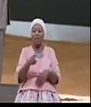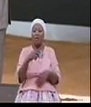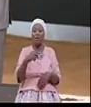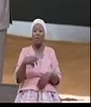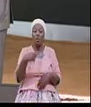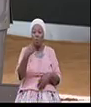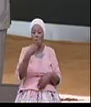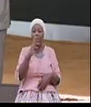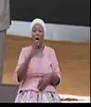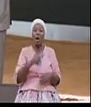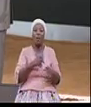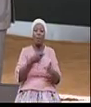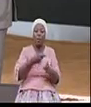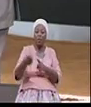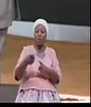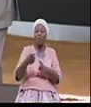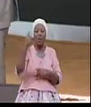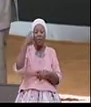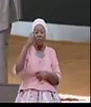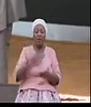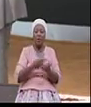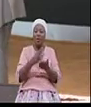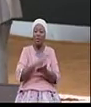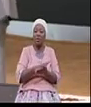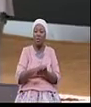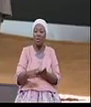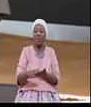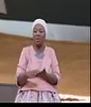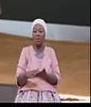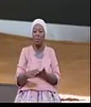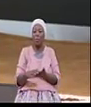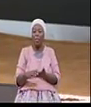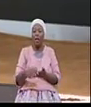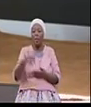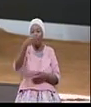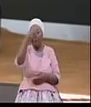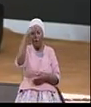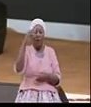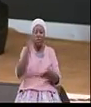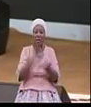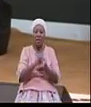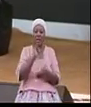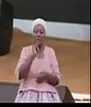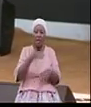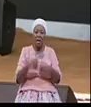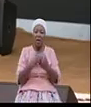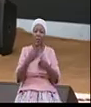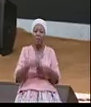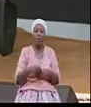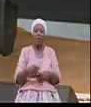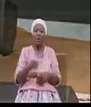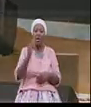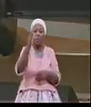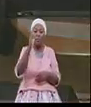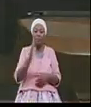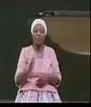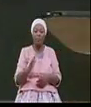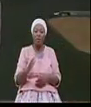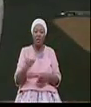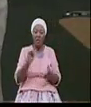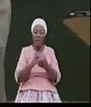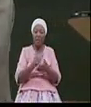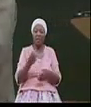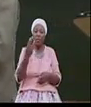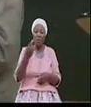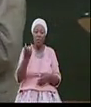persecuted for righteousness' sake, because that's how the prophets that were before you in the